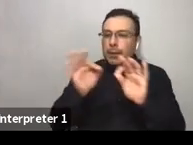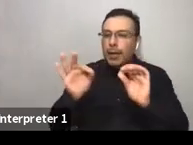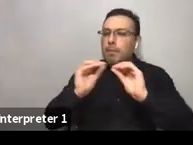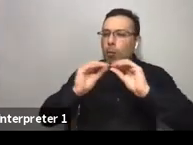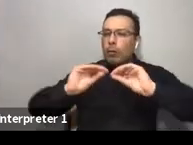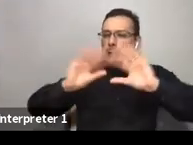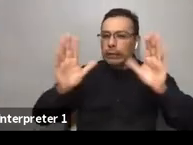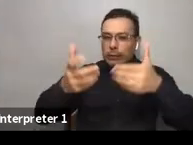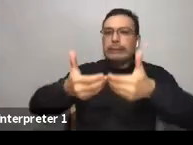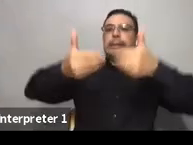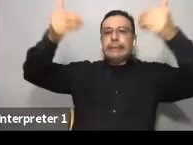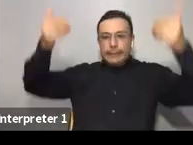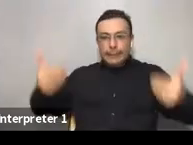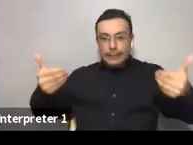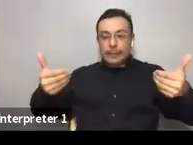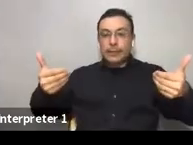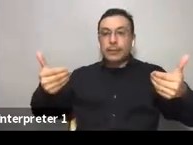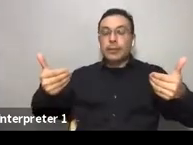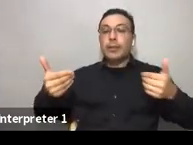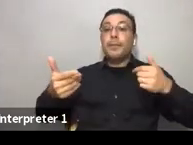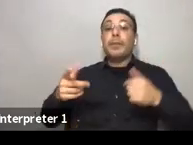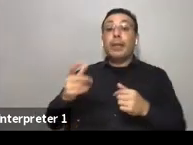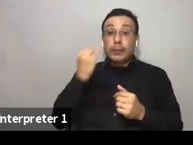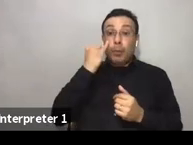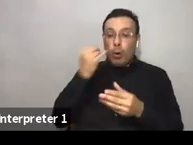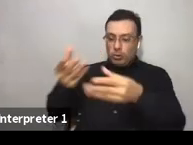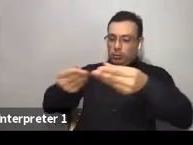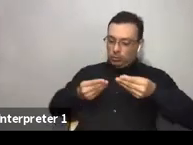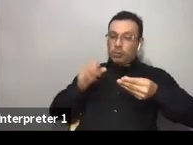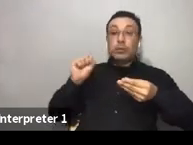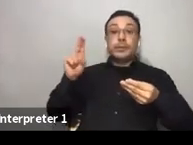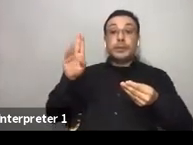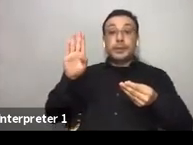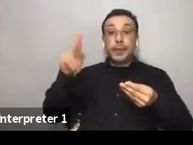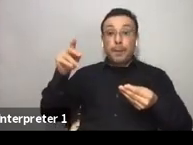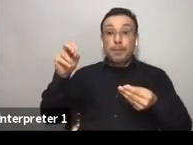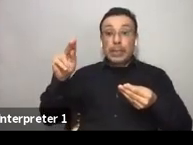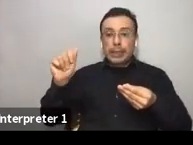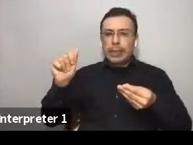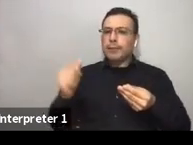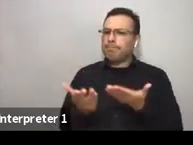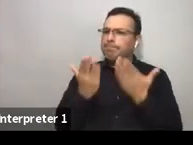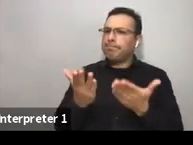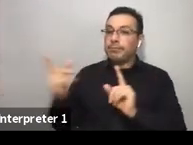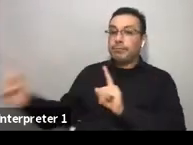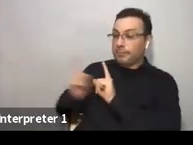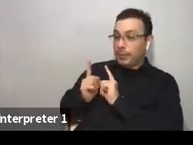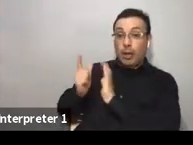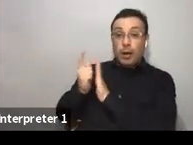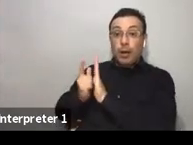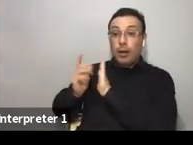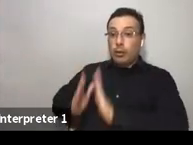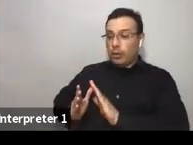really encourage programs who receive subpoenas to work with attorneys, to work with the coalition to